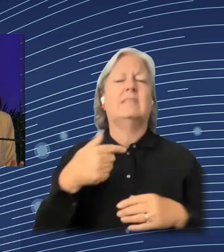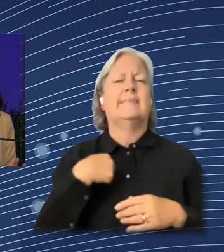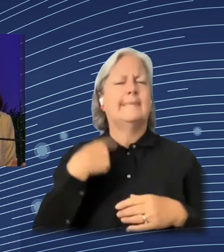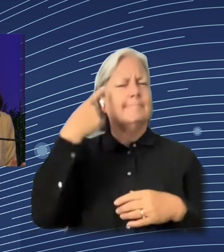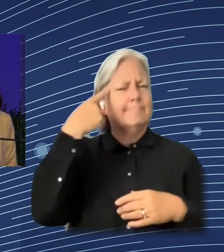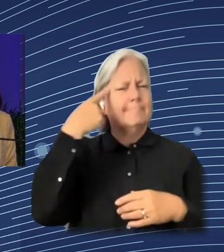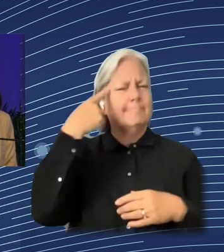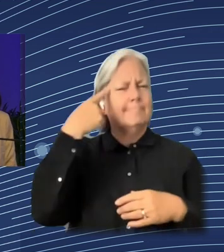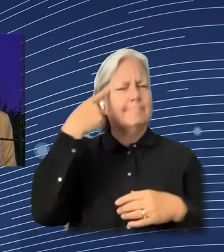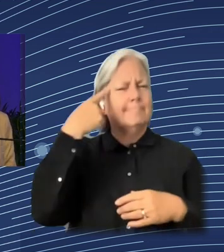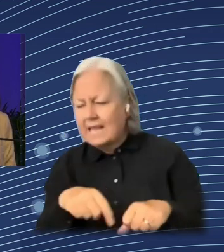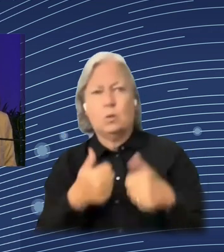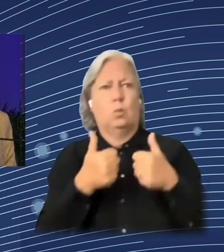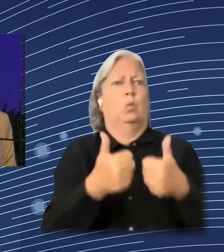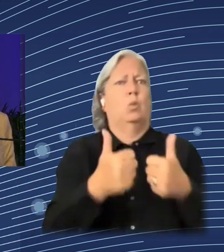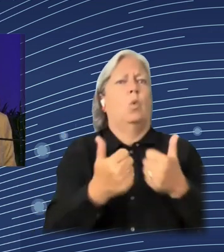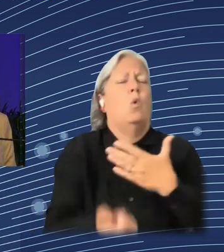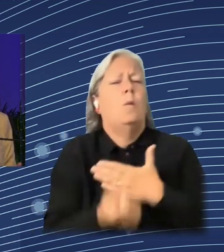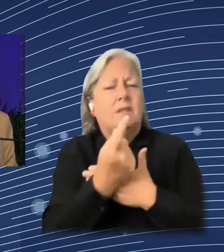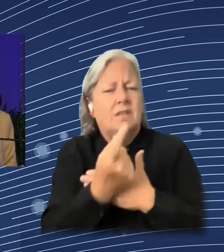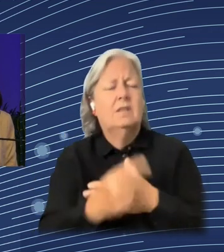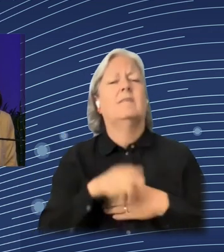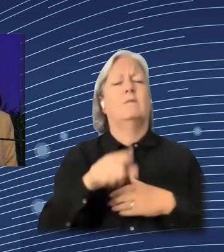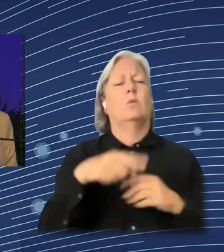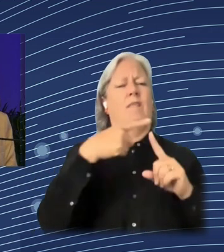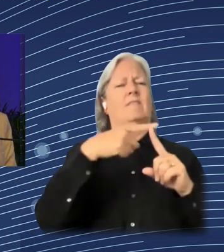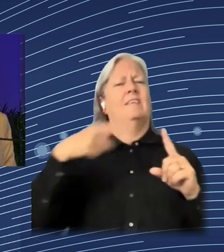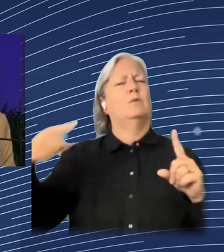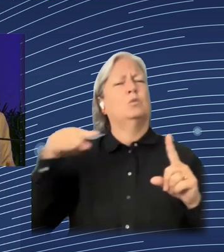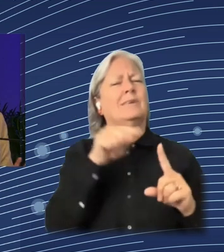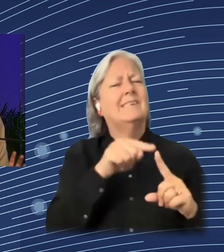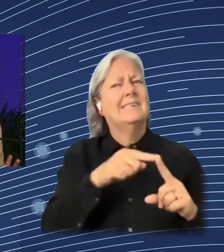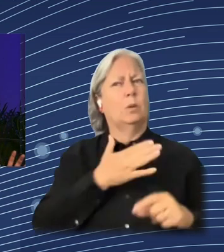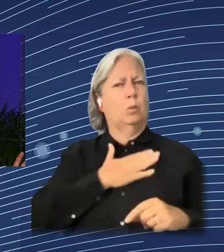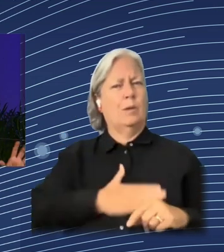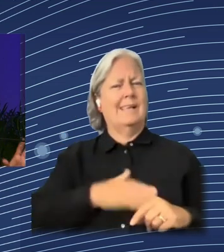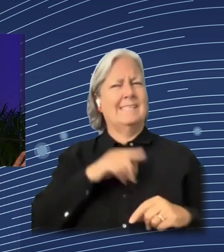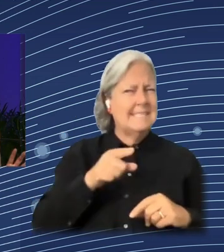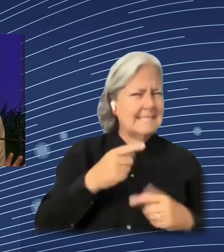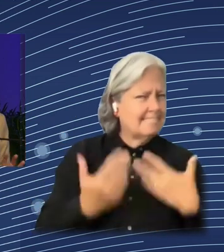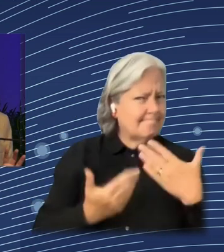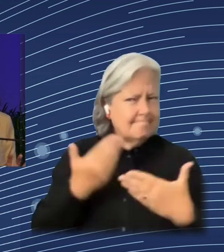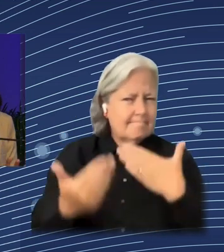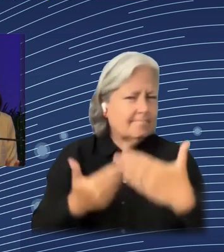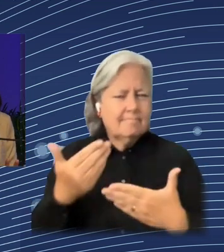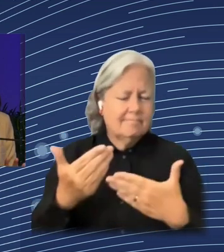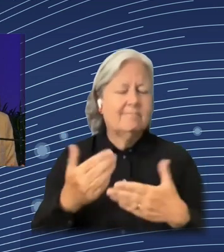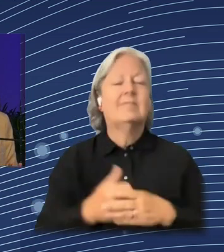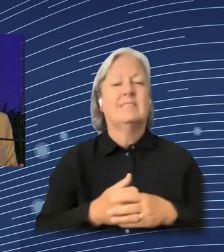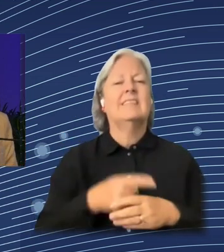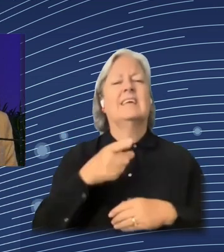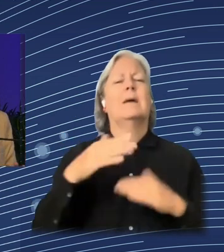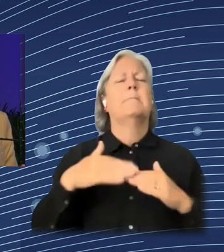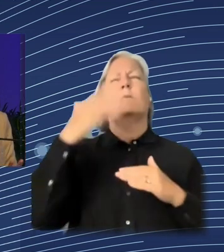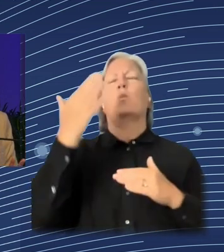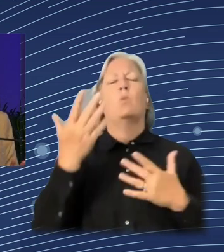great opportunity with the digitalization process, because it's quite easier to deal with these